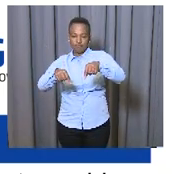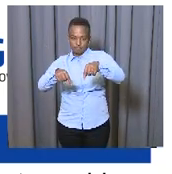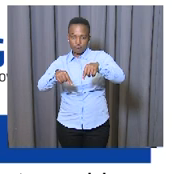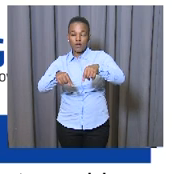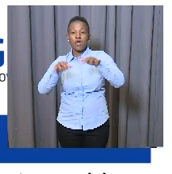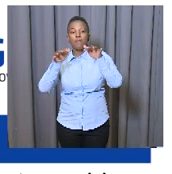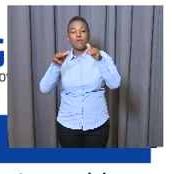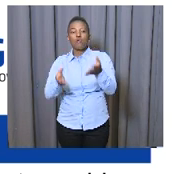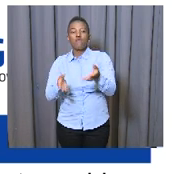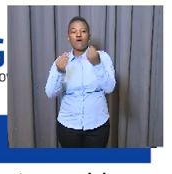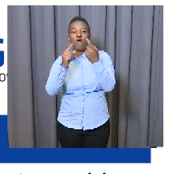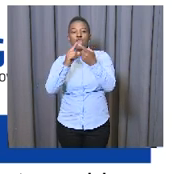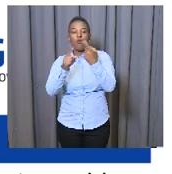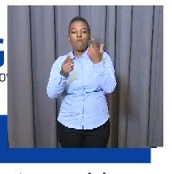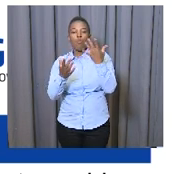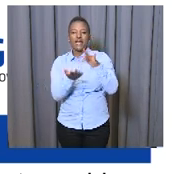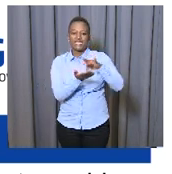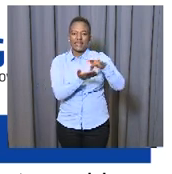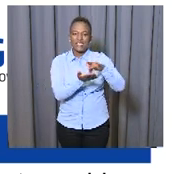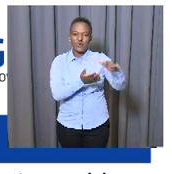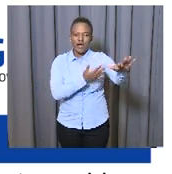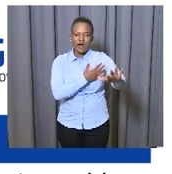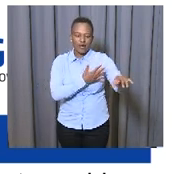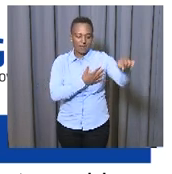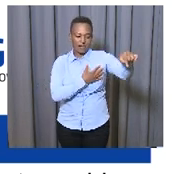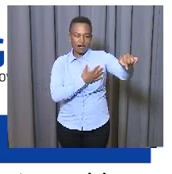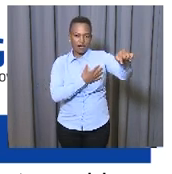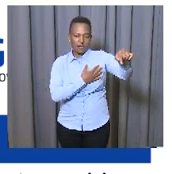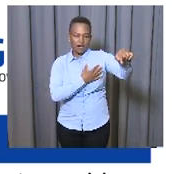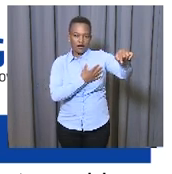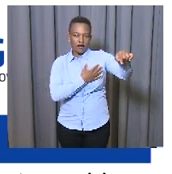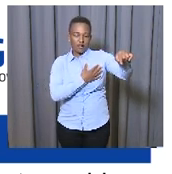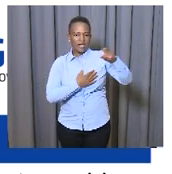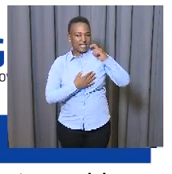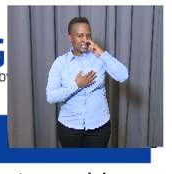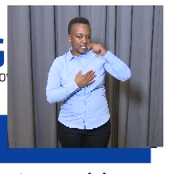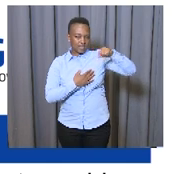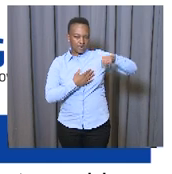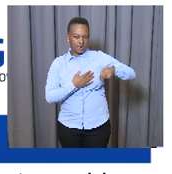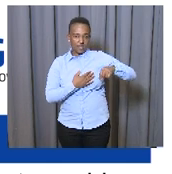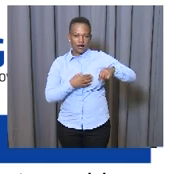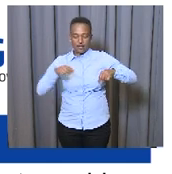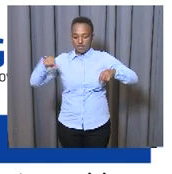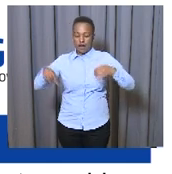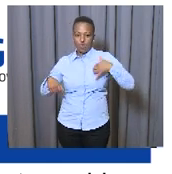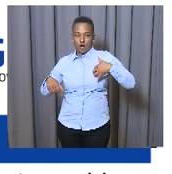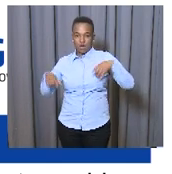it's people who come from the Centurion area, the Sandton Four Ways area, the Bedford View